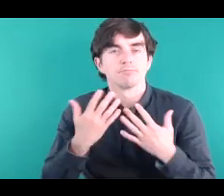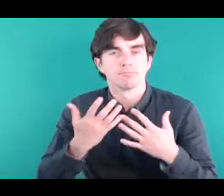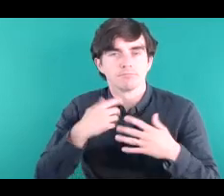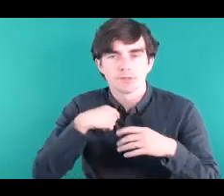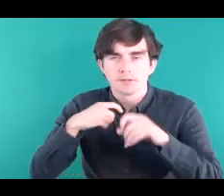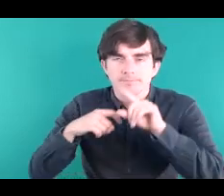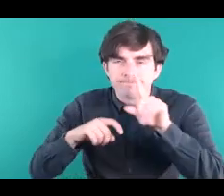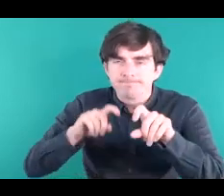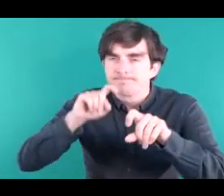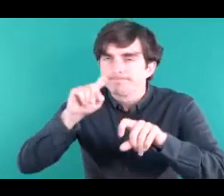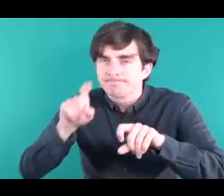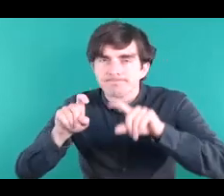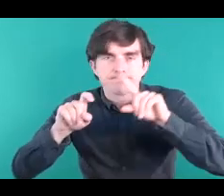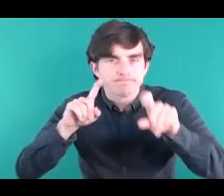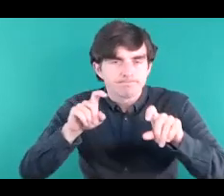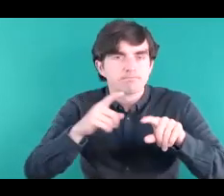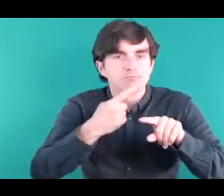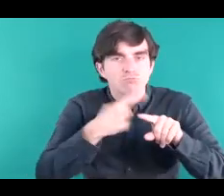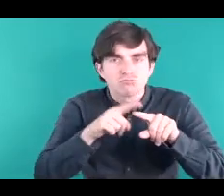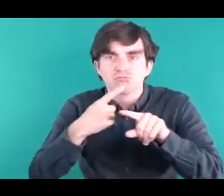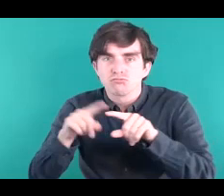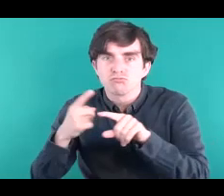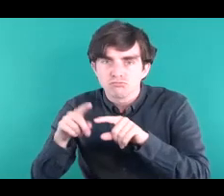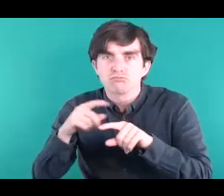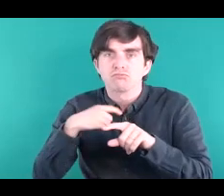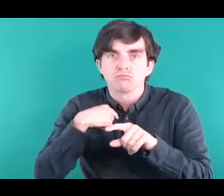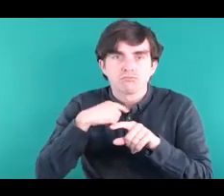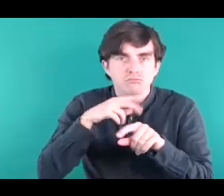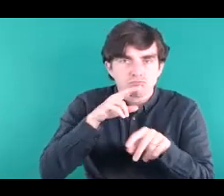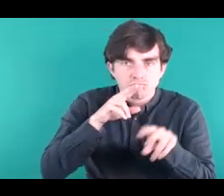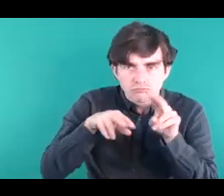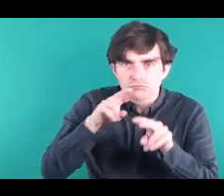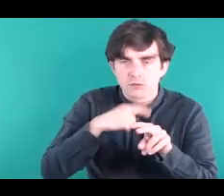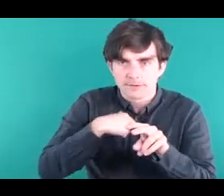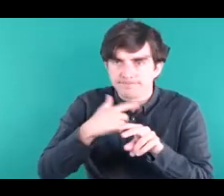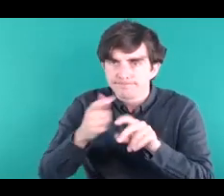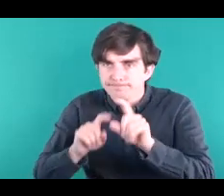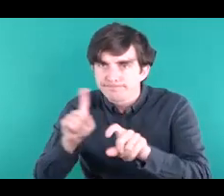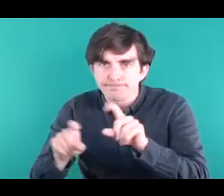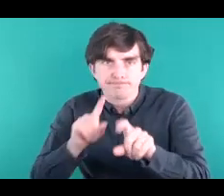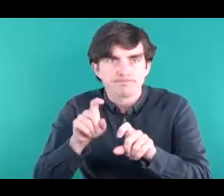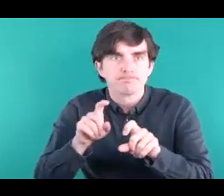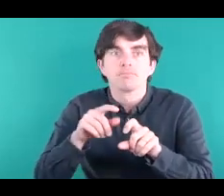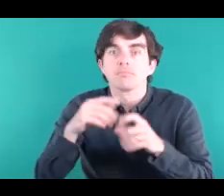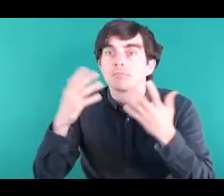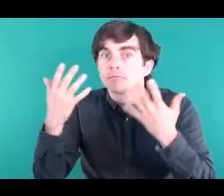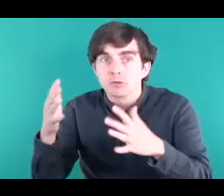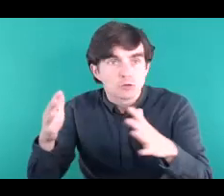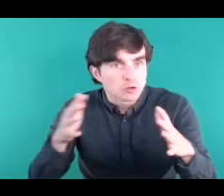So we conducted this survey during April 10 to